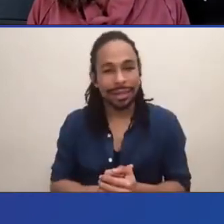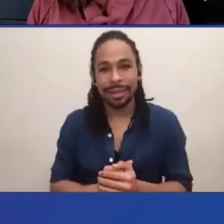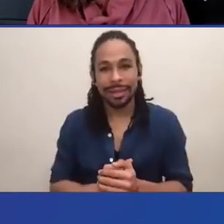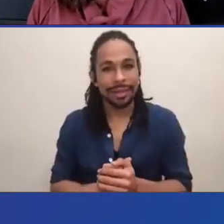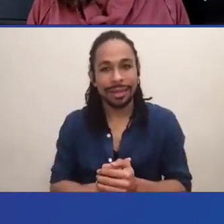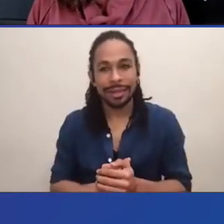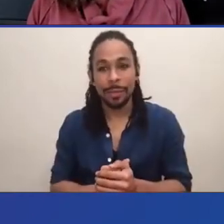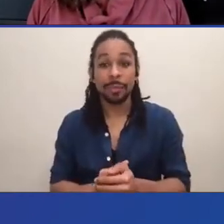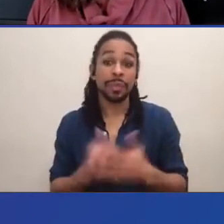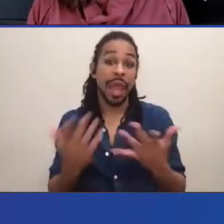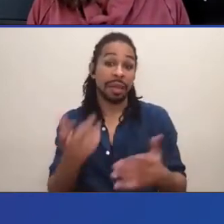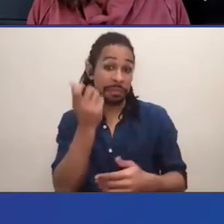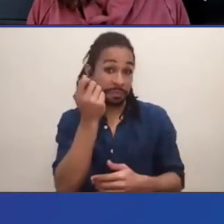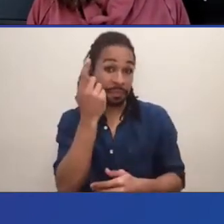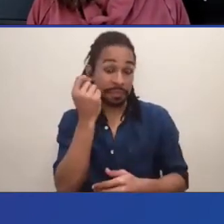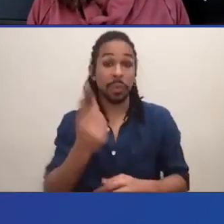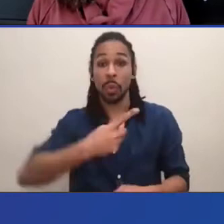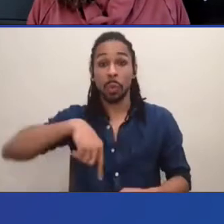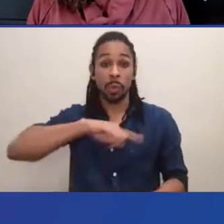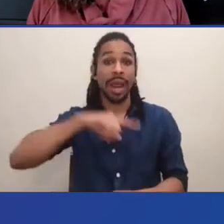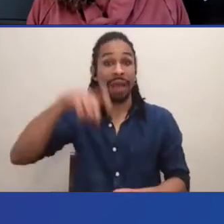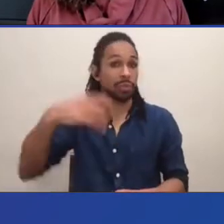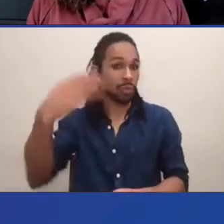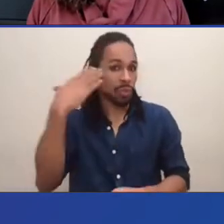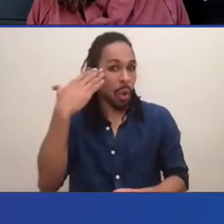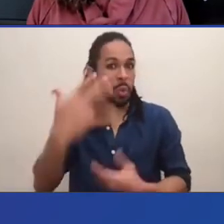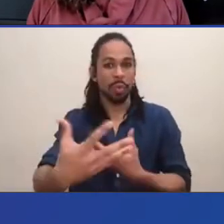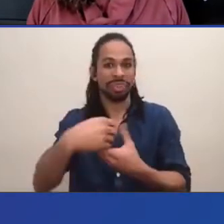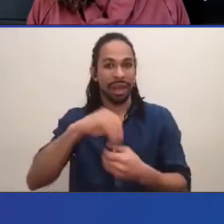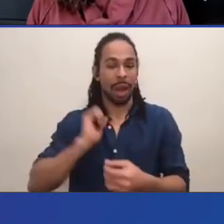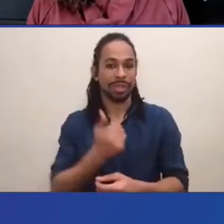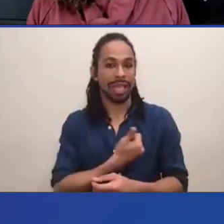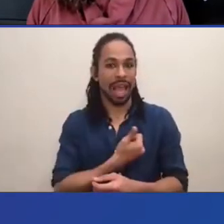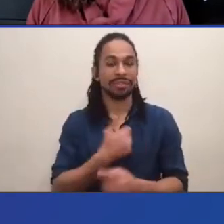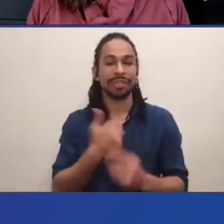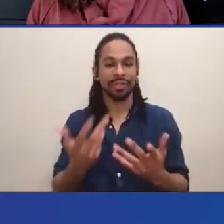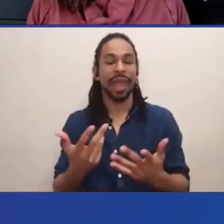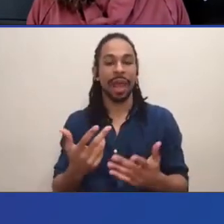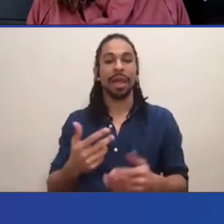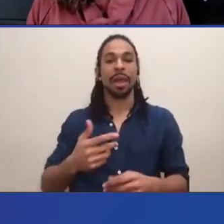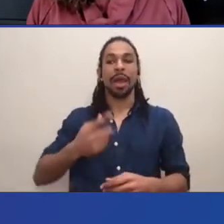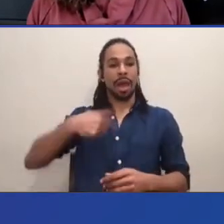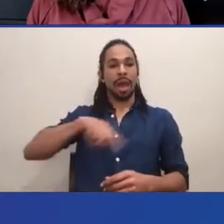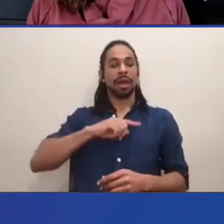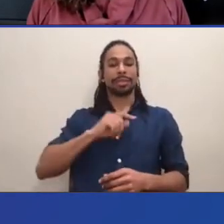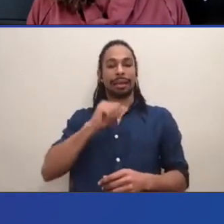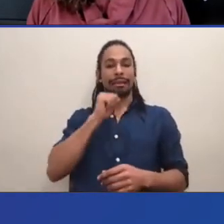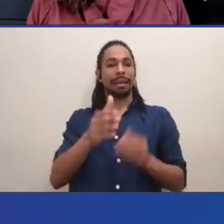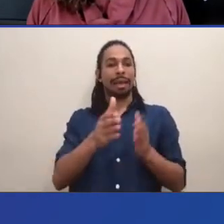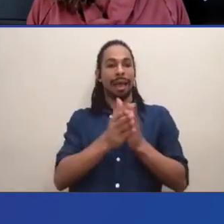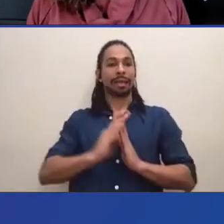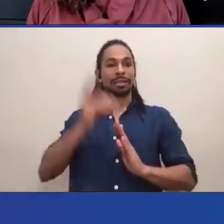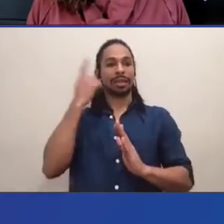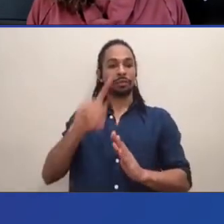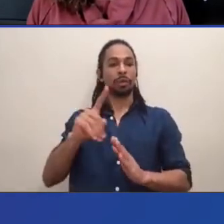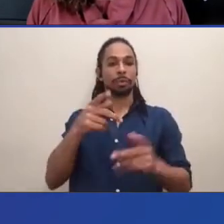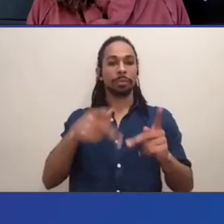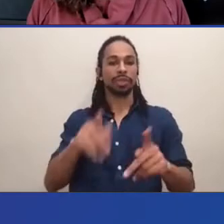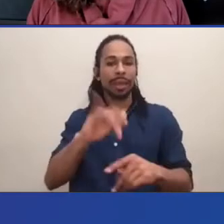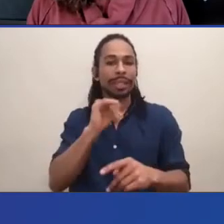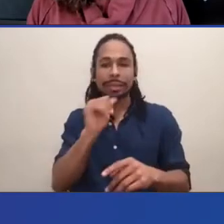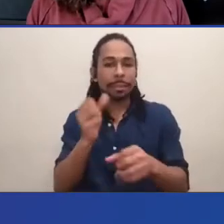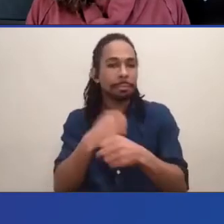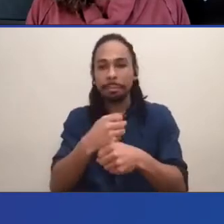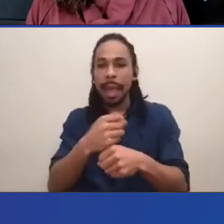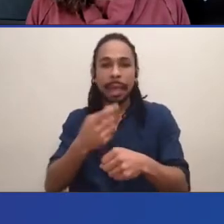not. We have to know in ourselves that us not asking for the permission doesn't make us rowdy. It doesn't